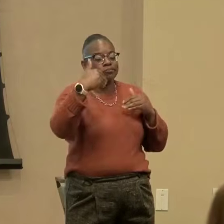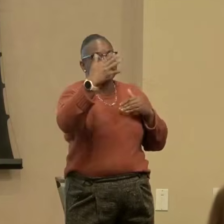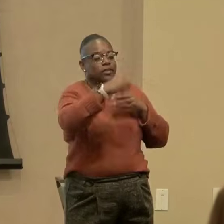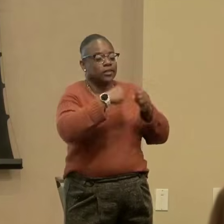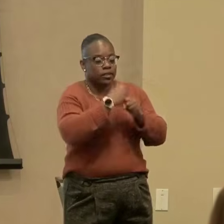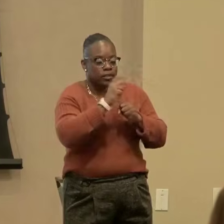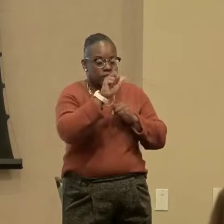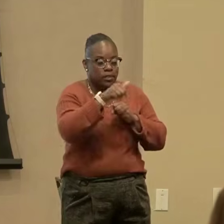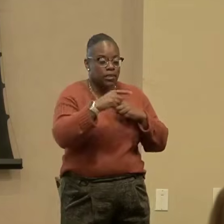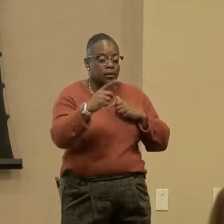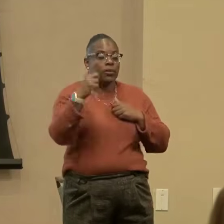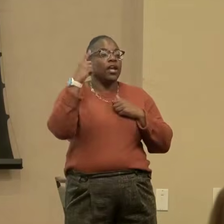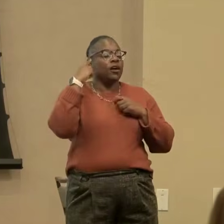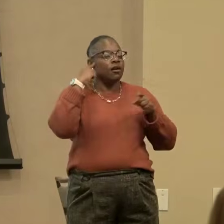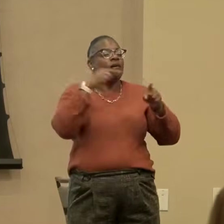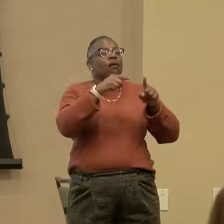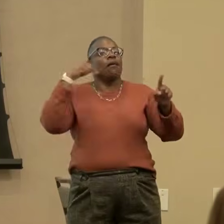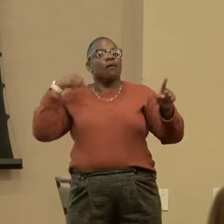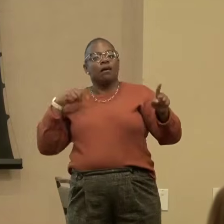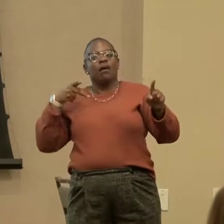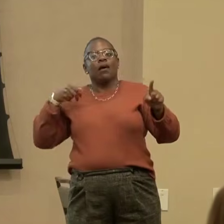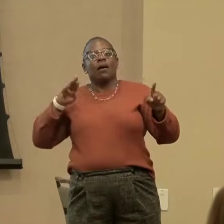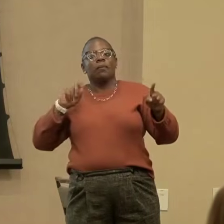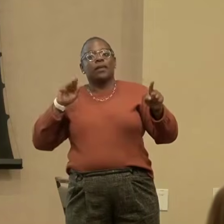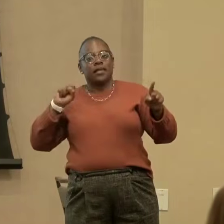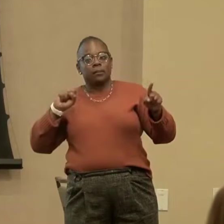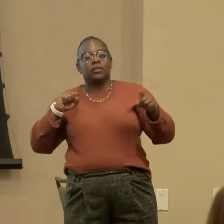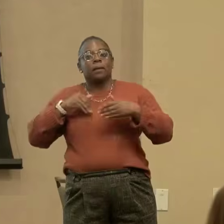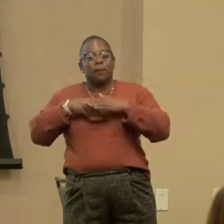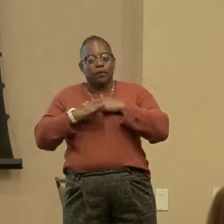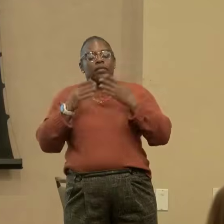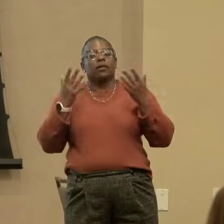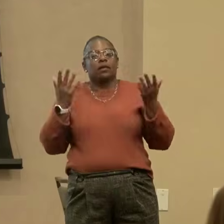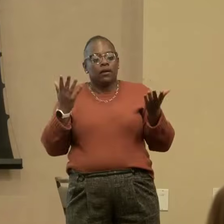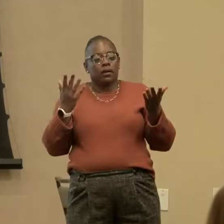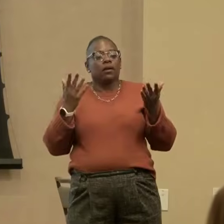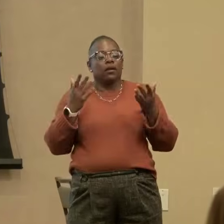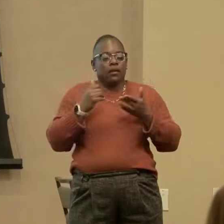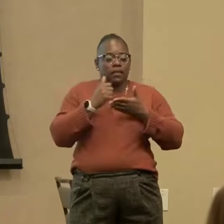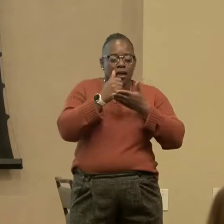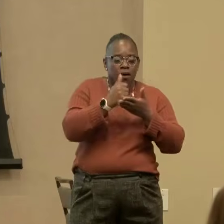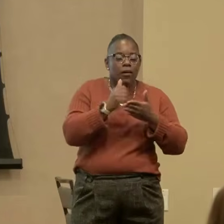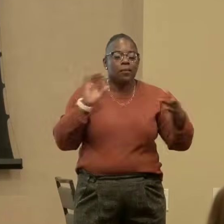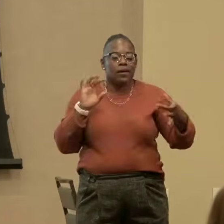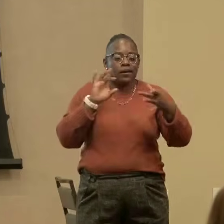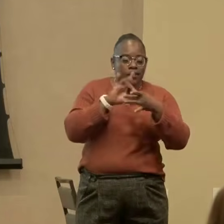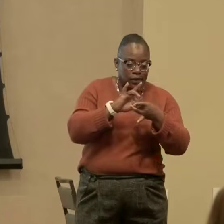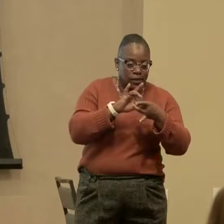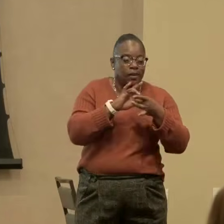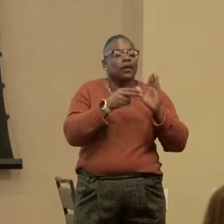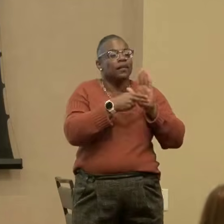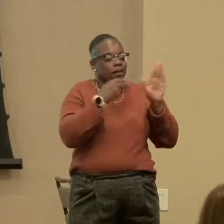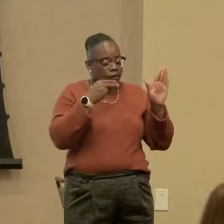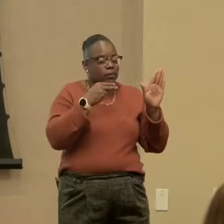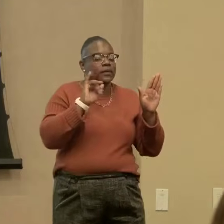But then when I told them that I did have the preeclampsia earlier, it helped more with the